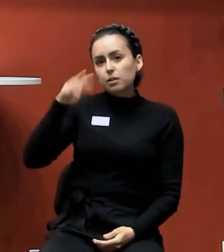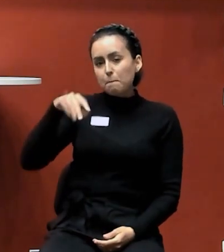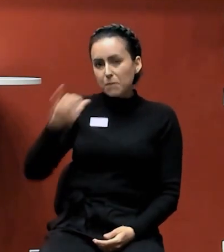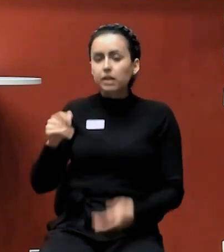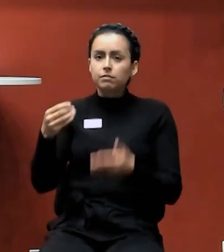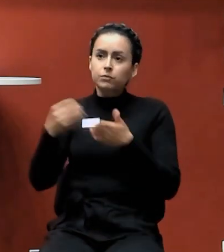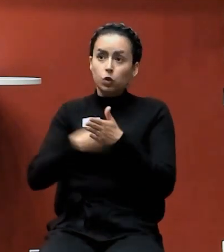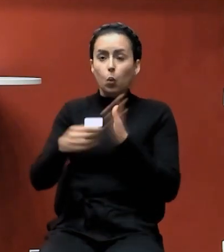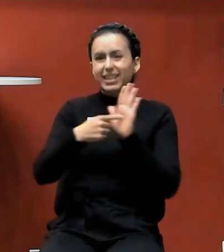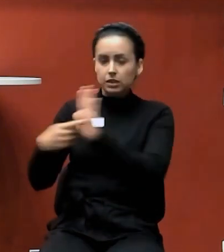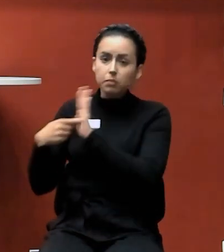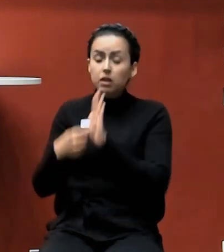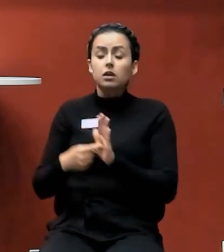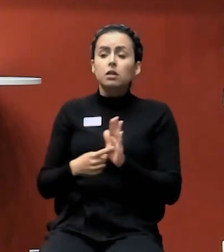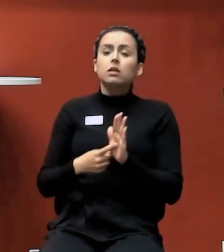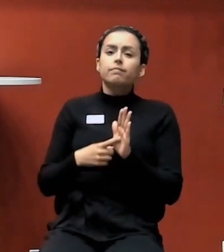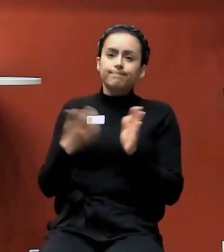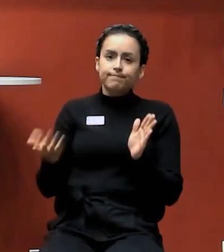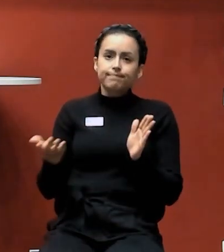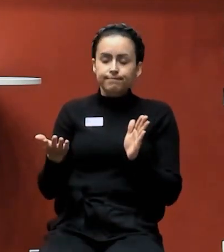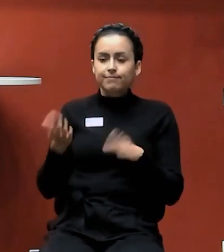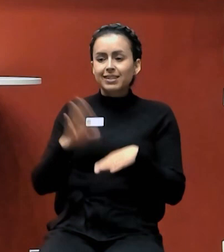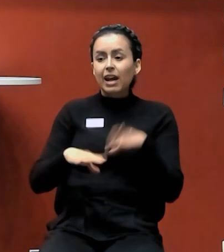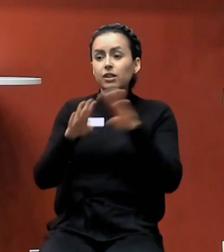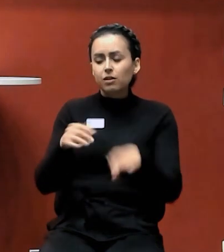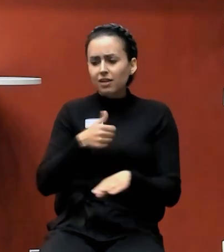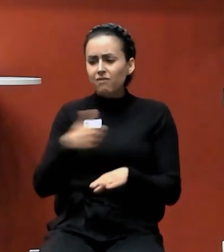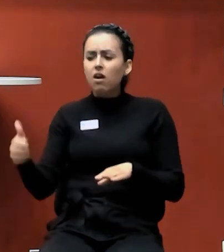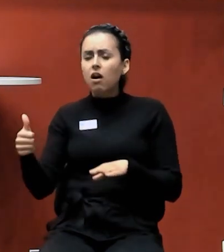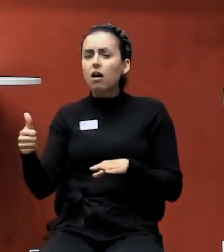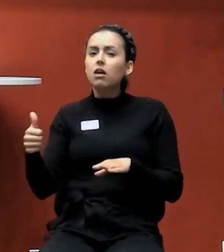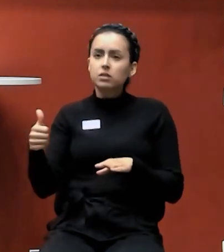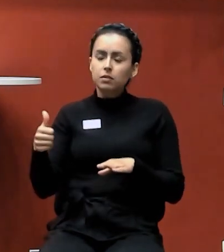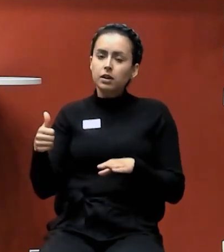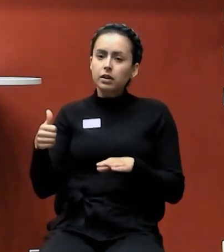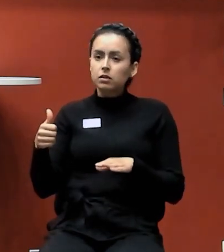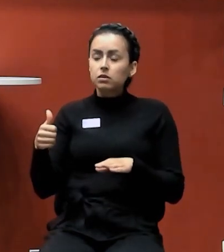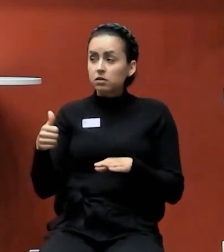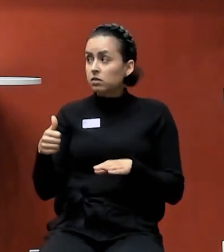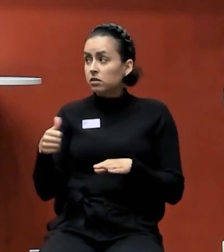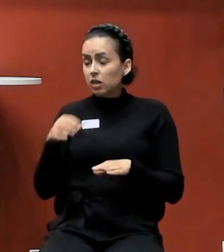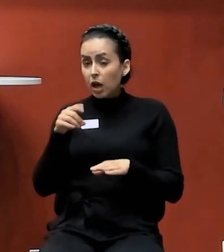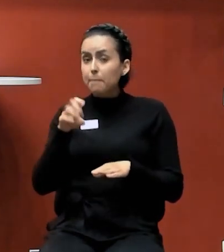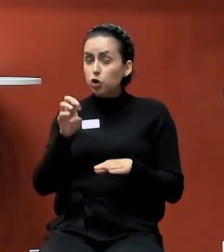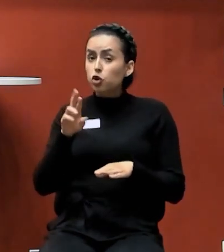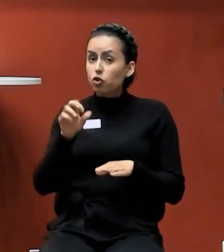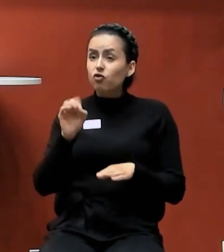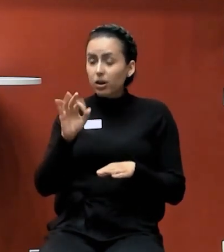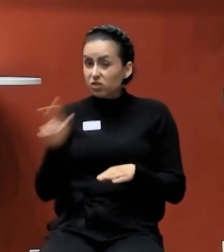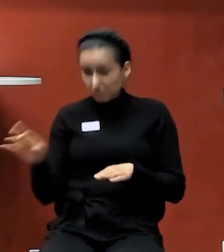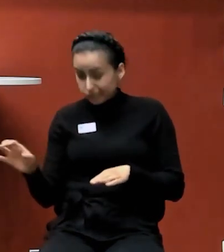this. The practice of making only a perfunctory, is that how you say that word? Perfunctory.